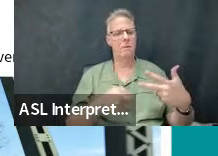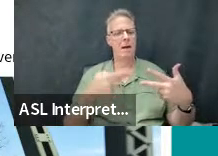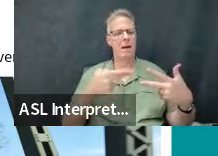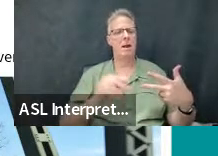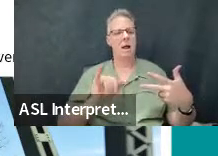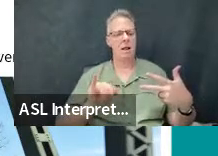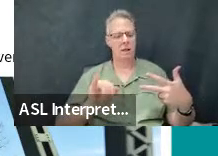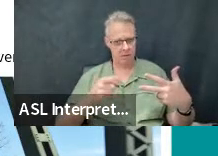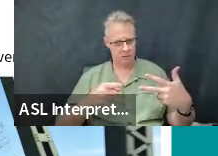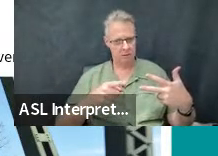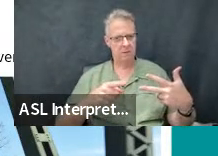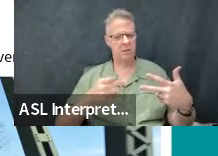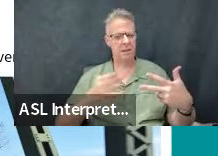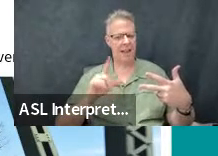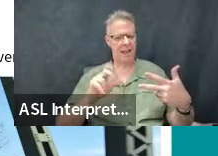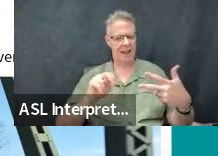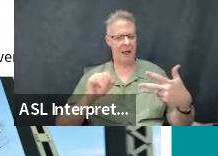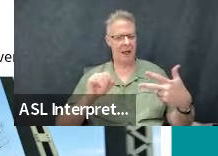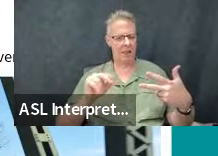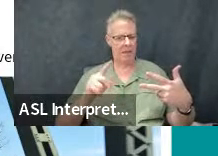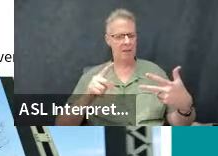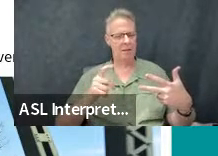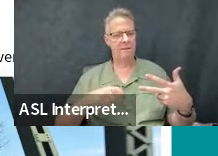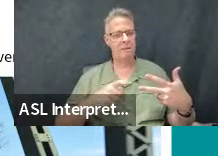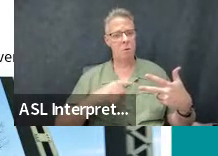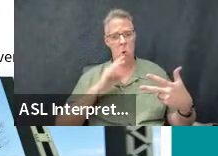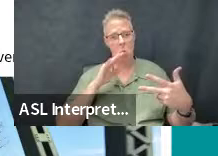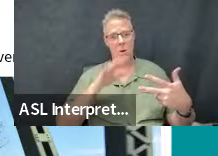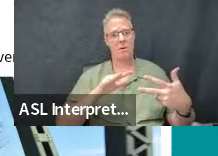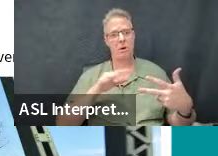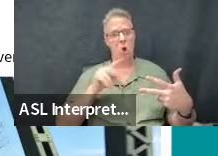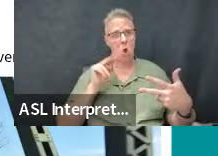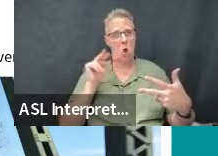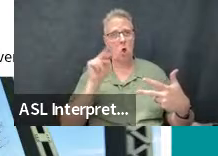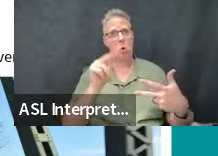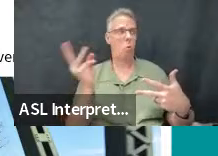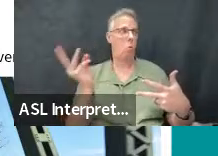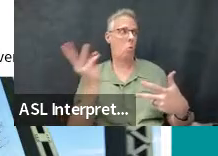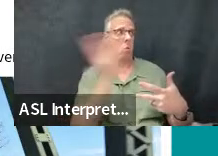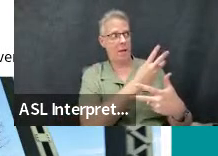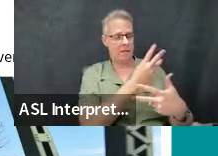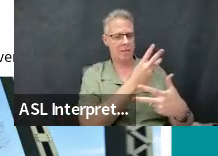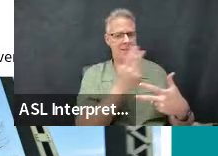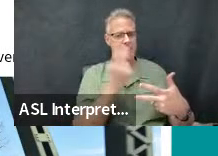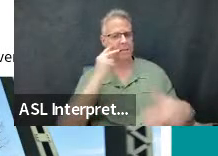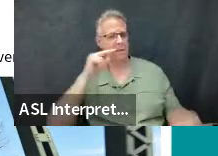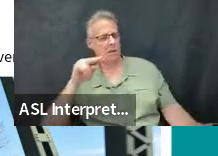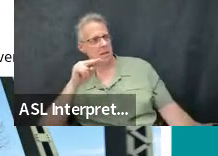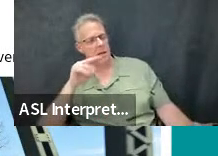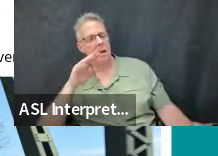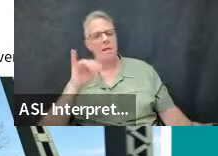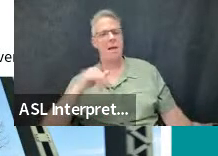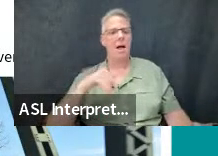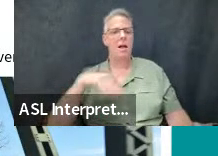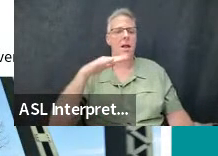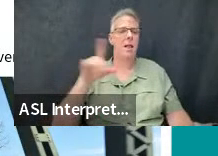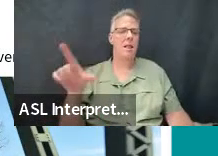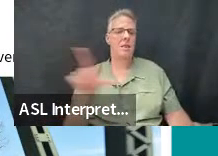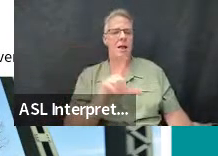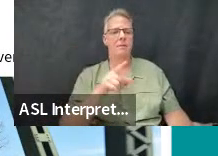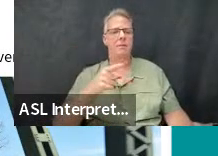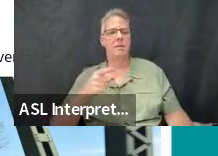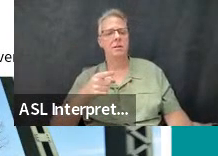Island, just upriver of the bridge, looking to the west. And you see on the top left, that